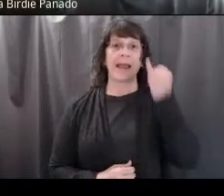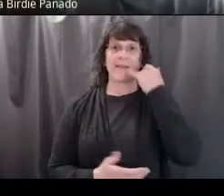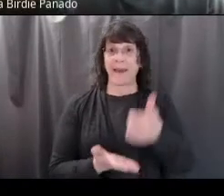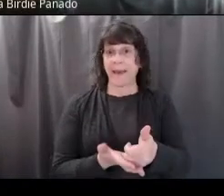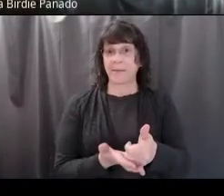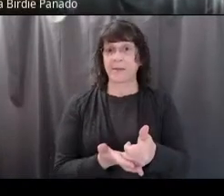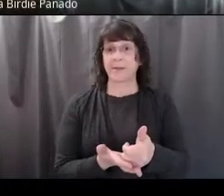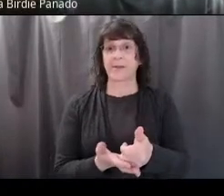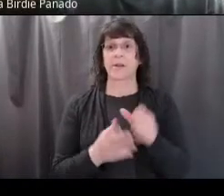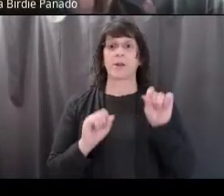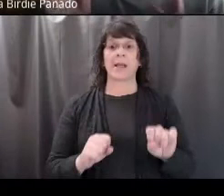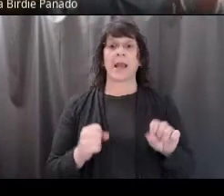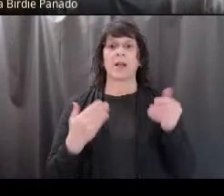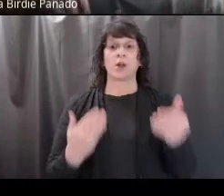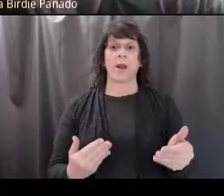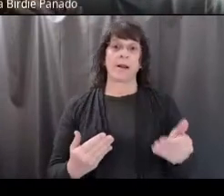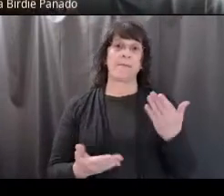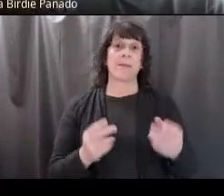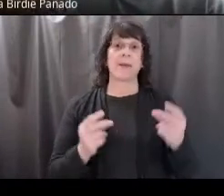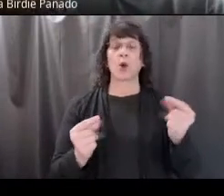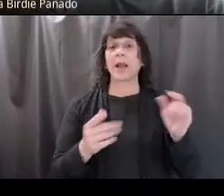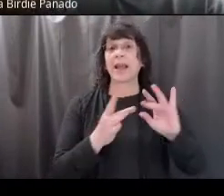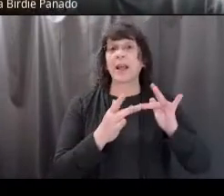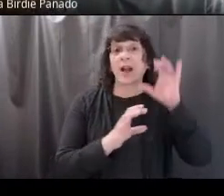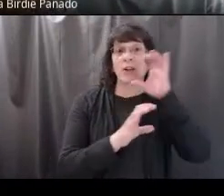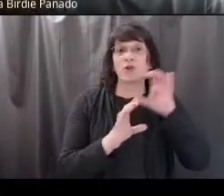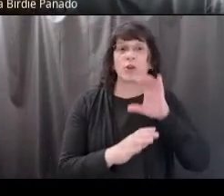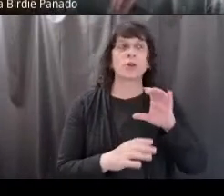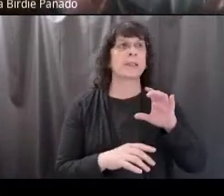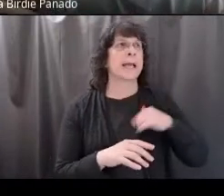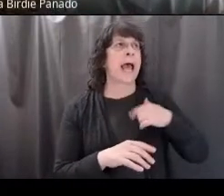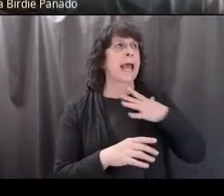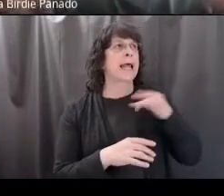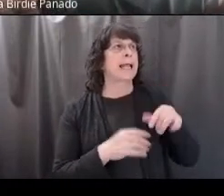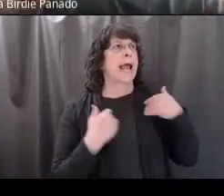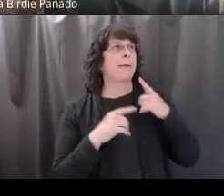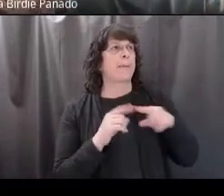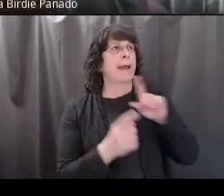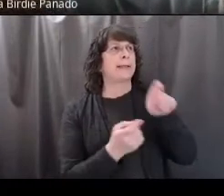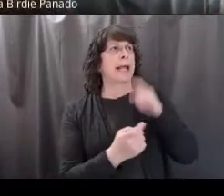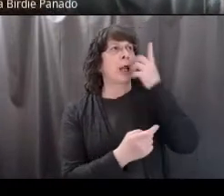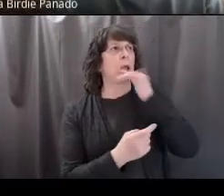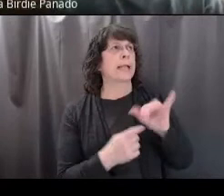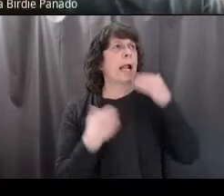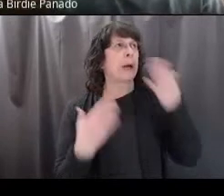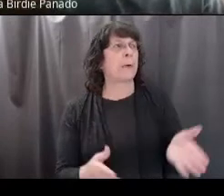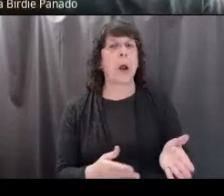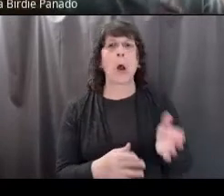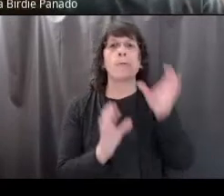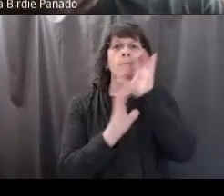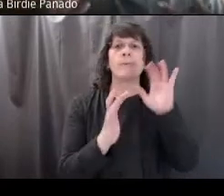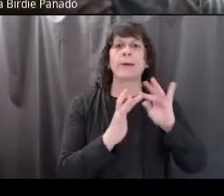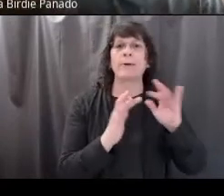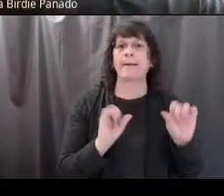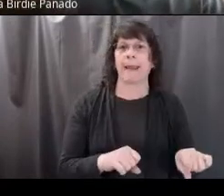helps, go ahead and maybe do a quick internet search so you have a photo for reference. If you just need